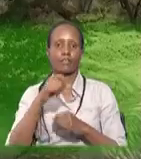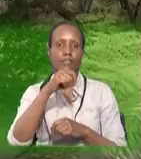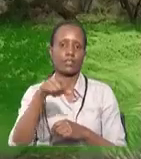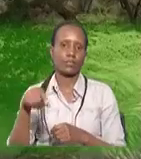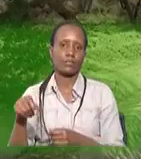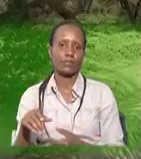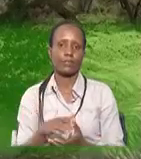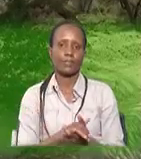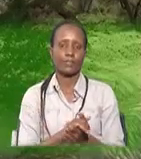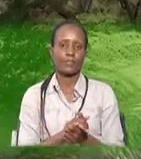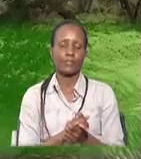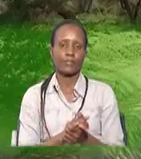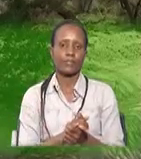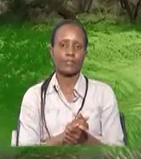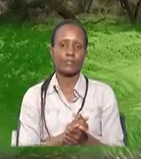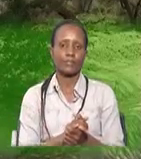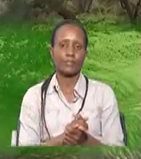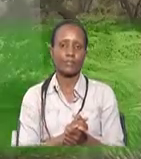irrigation.